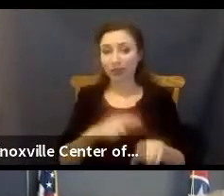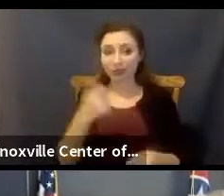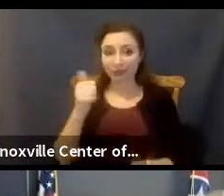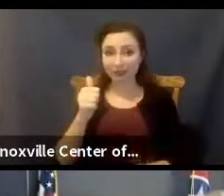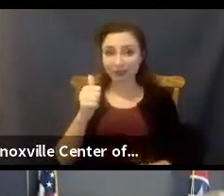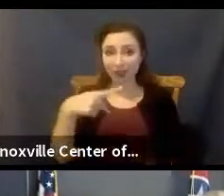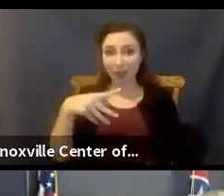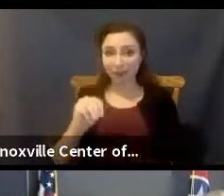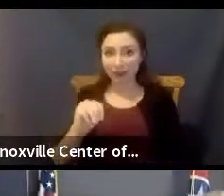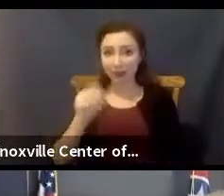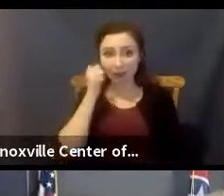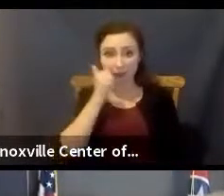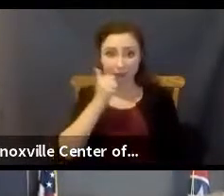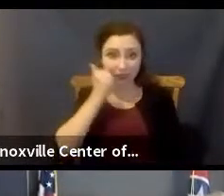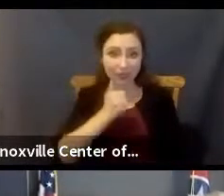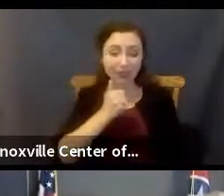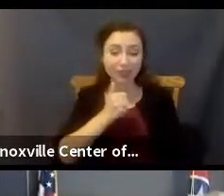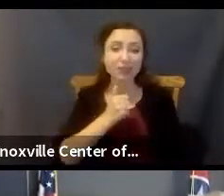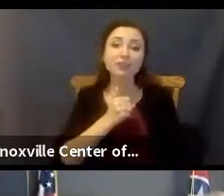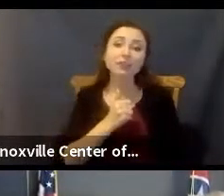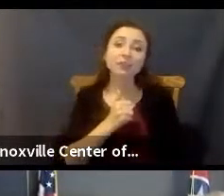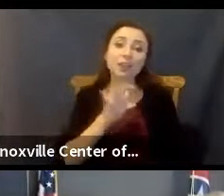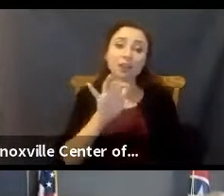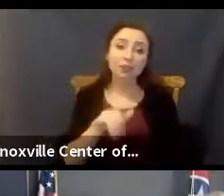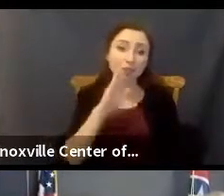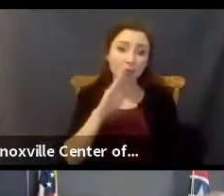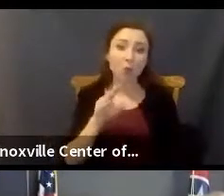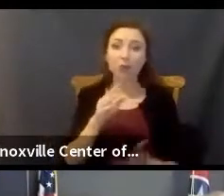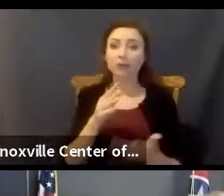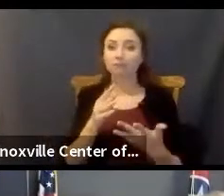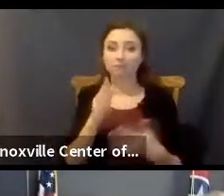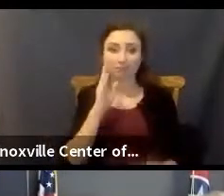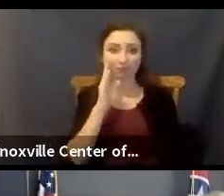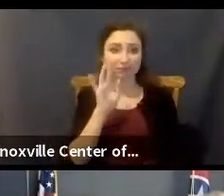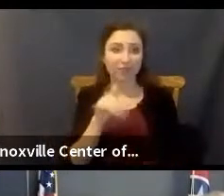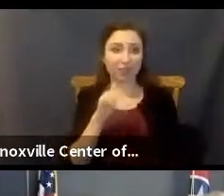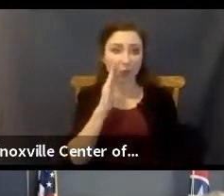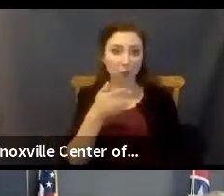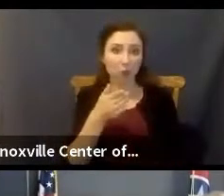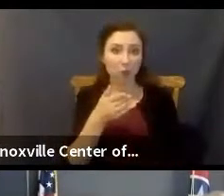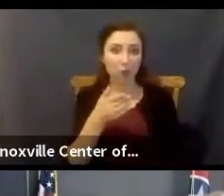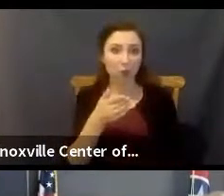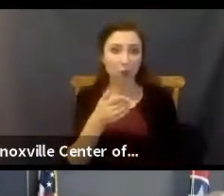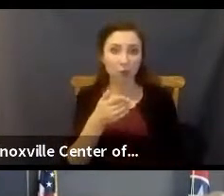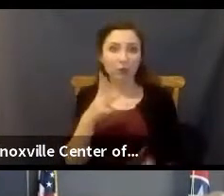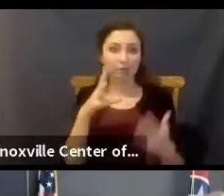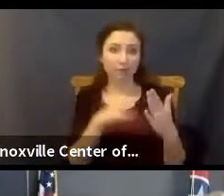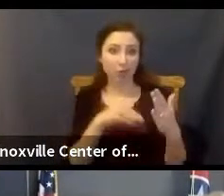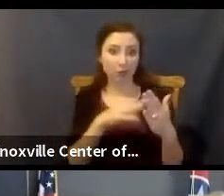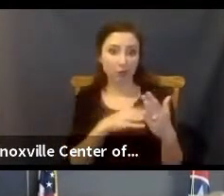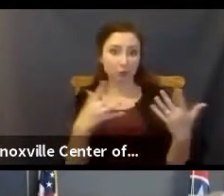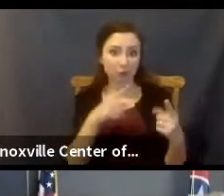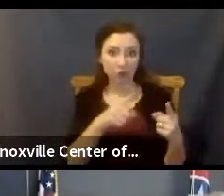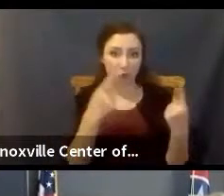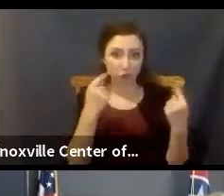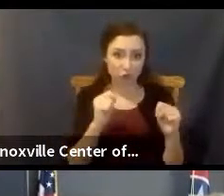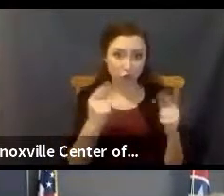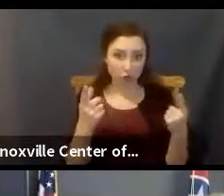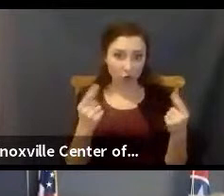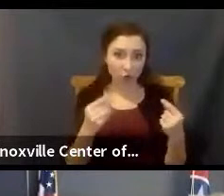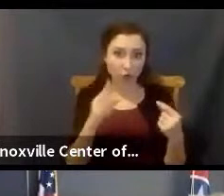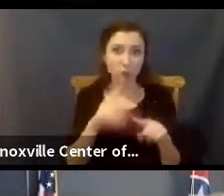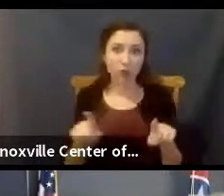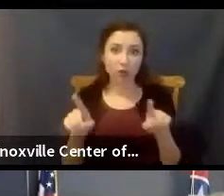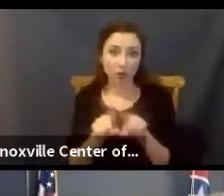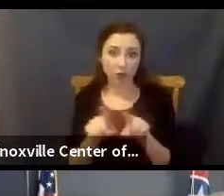daily. That would effectuate what you are trying to do, but that would